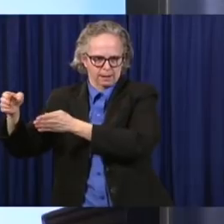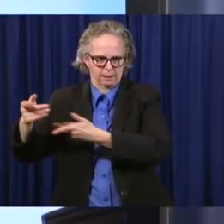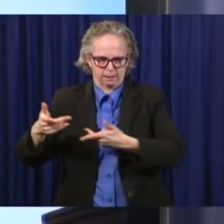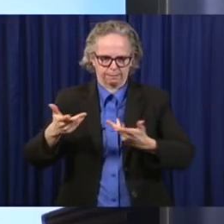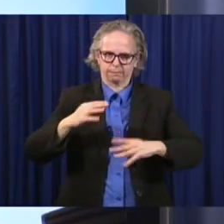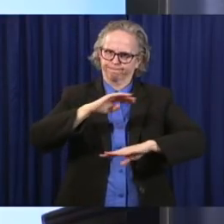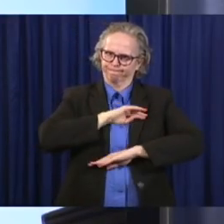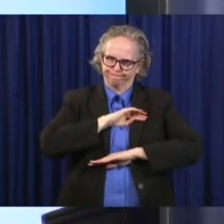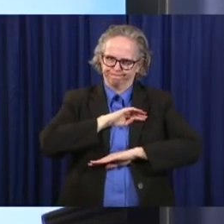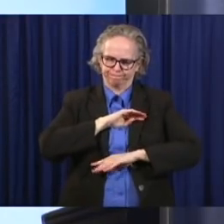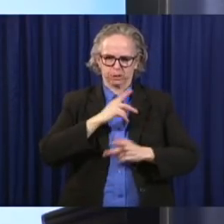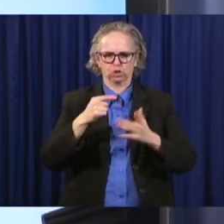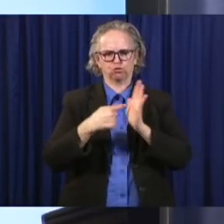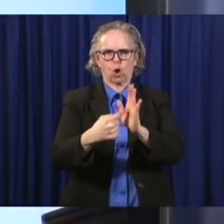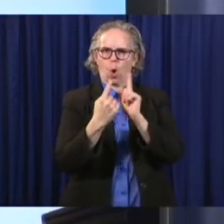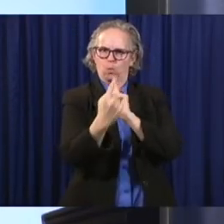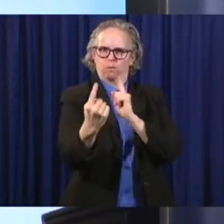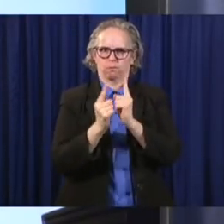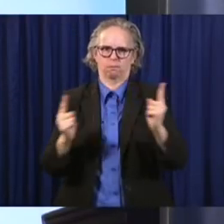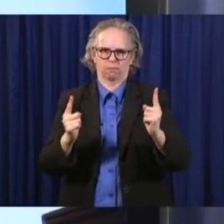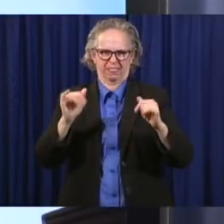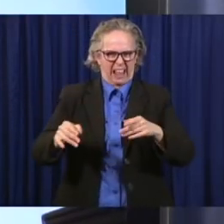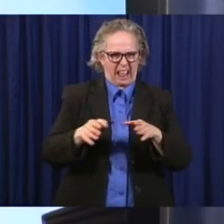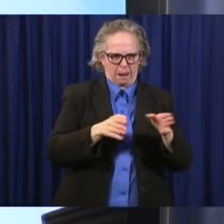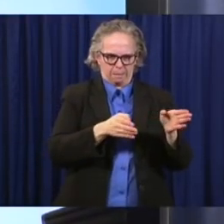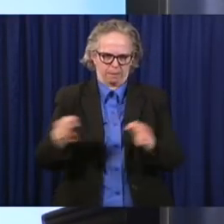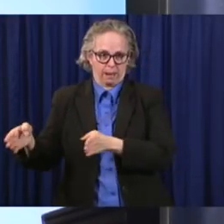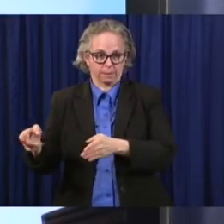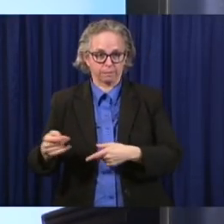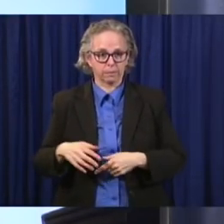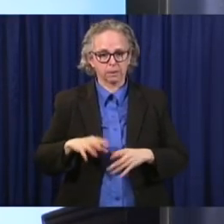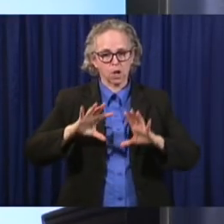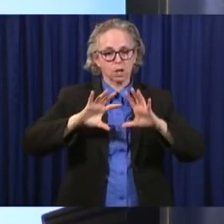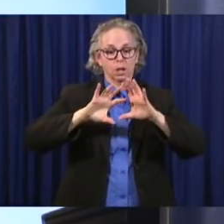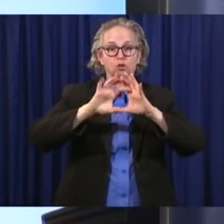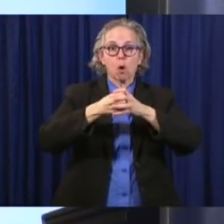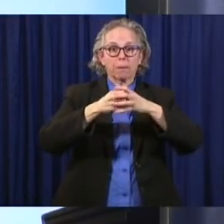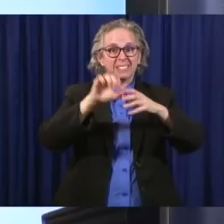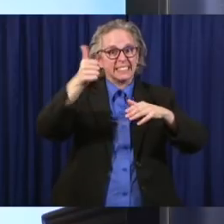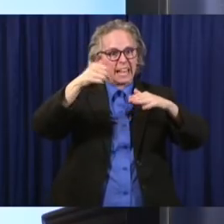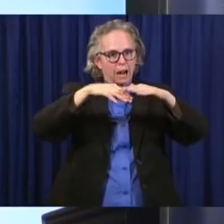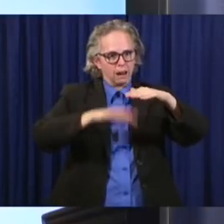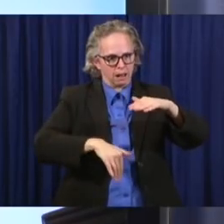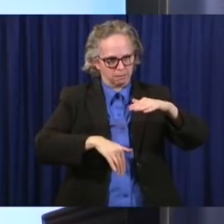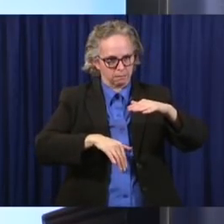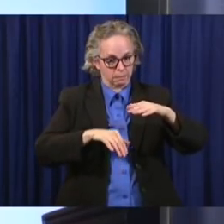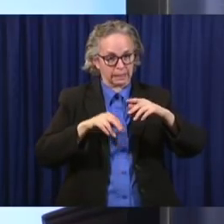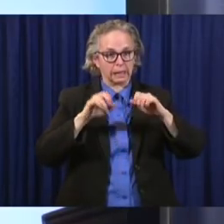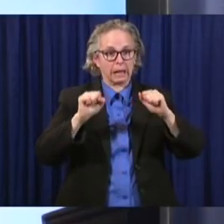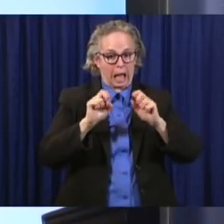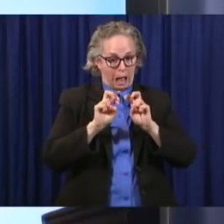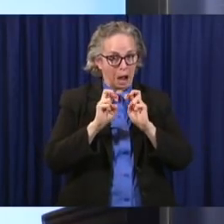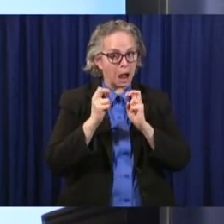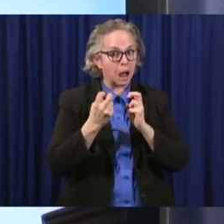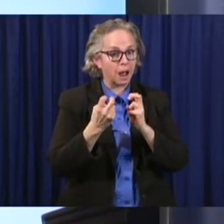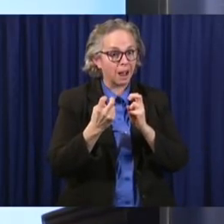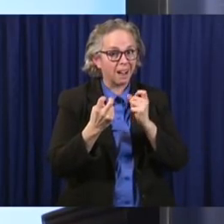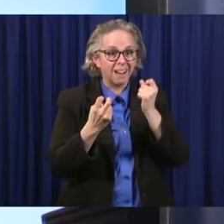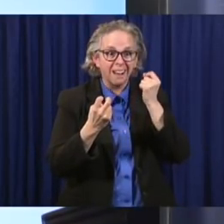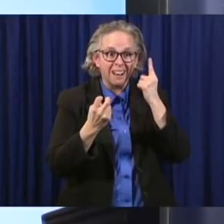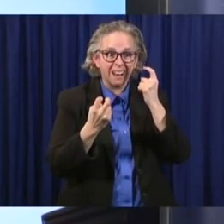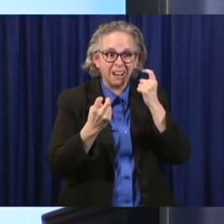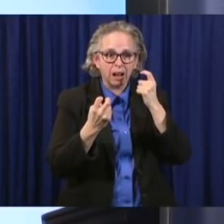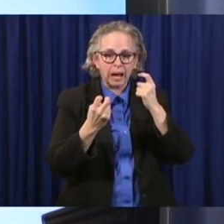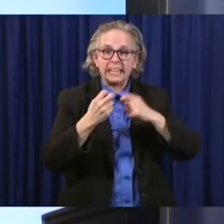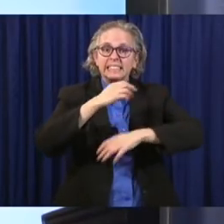of 10 or less that would be seated together, and then each party is then going to be separated by either 6 feet or a physical